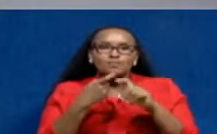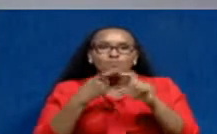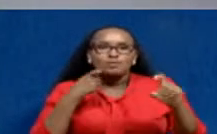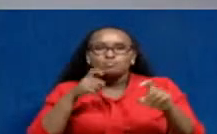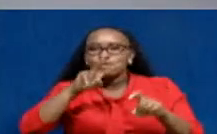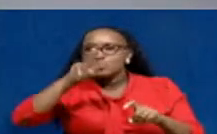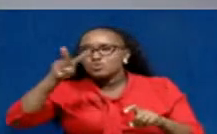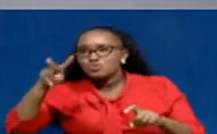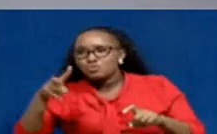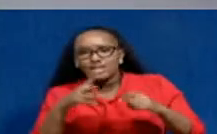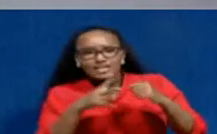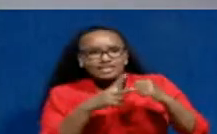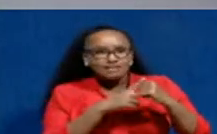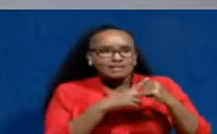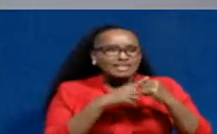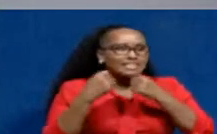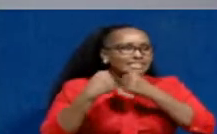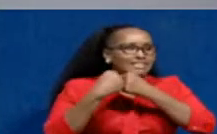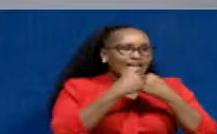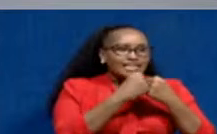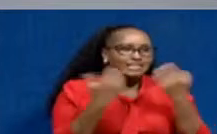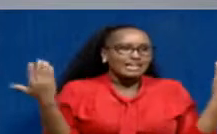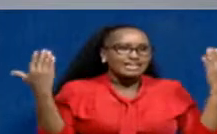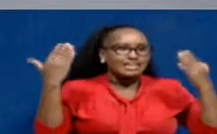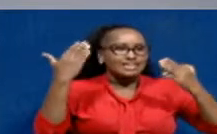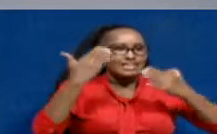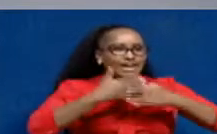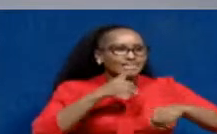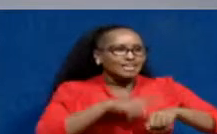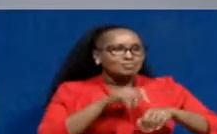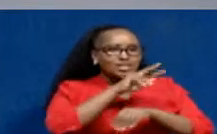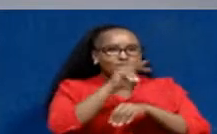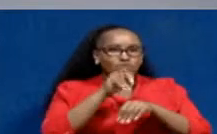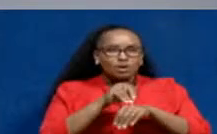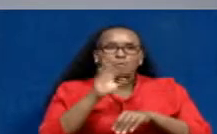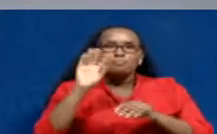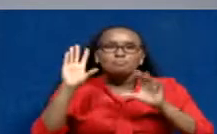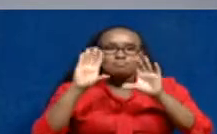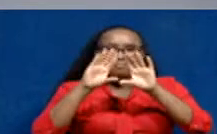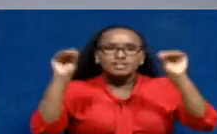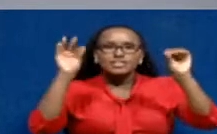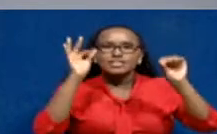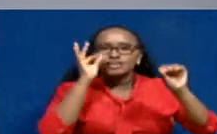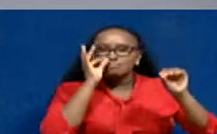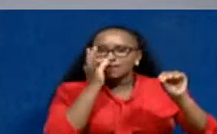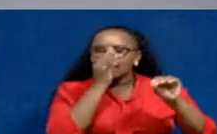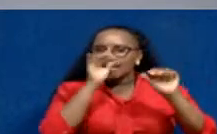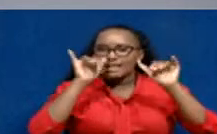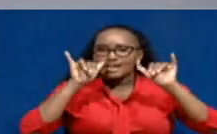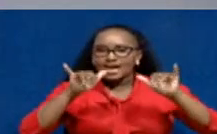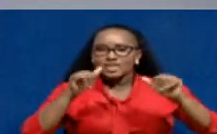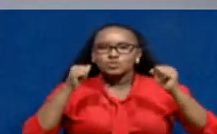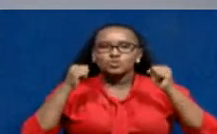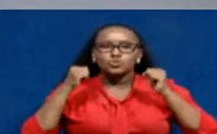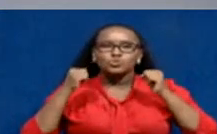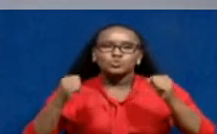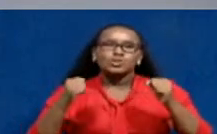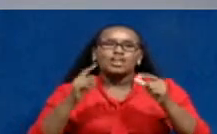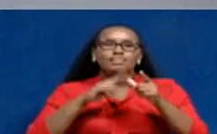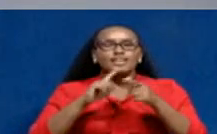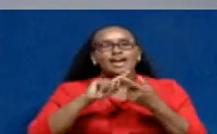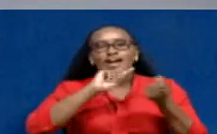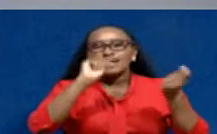the 2007 dark moment of our nation, President Kibaki stood tall and turned